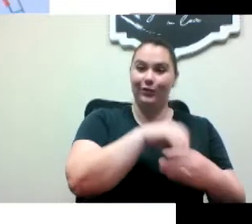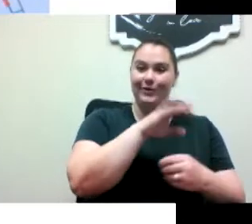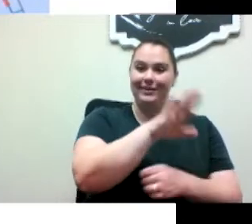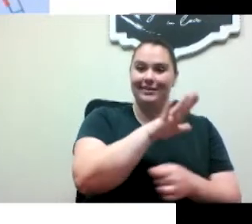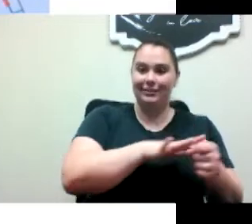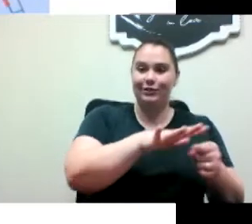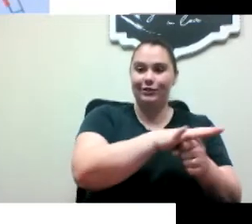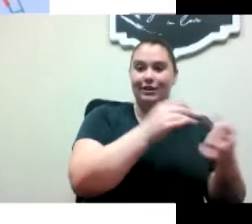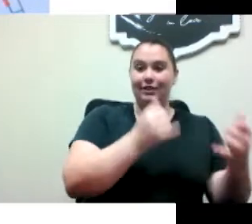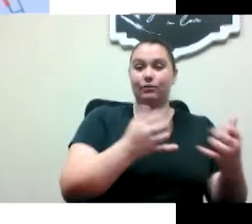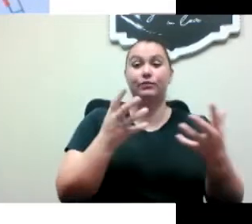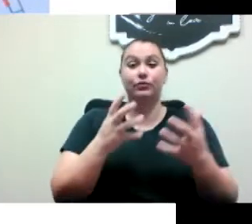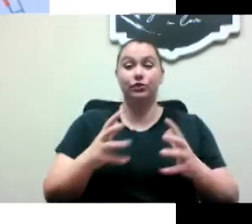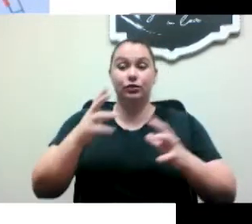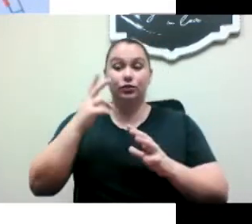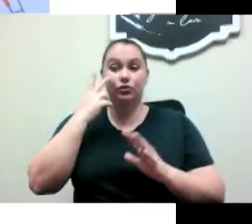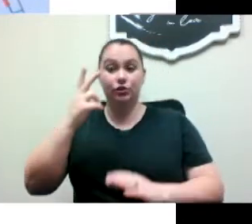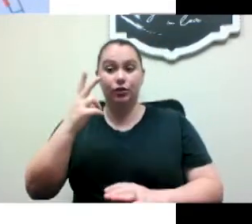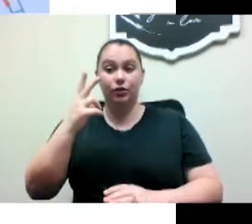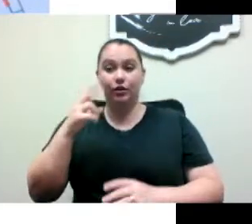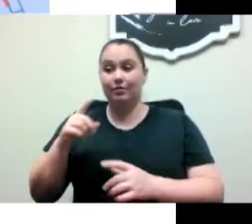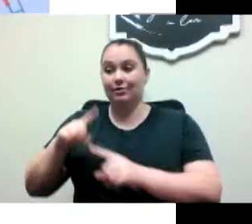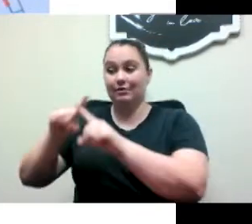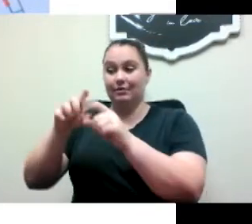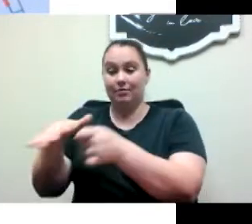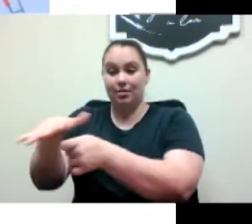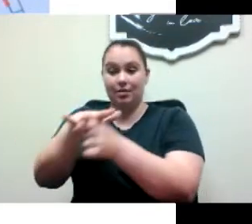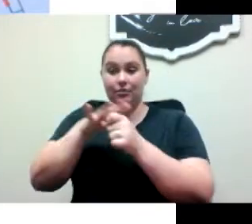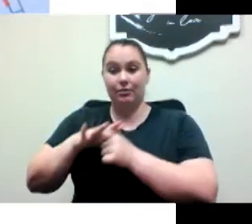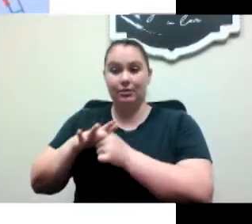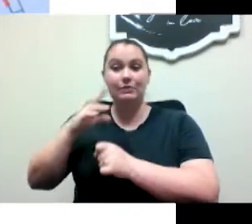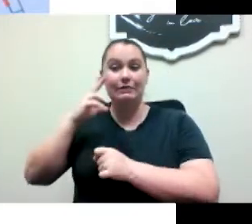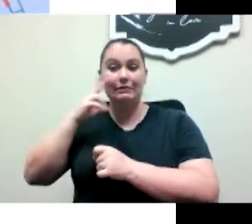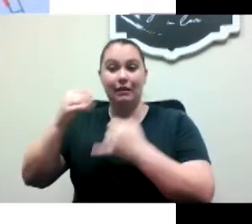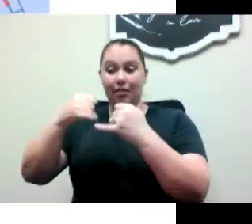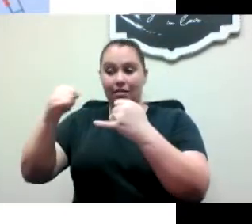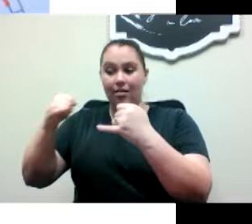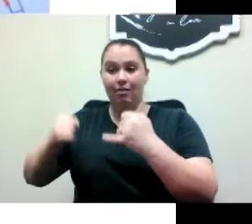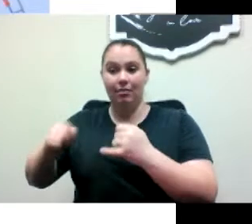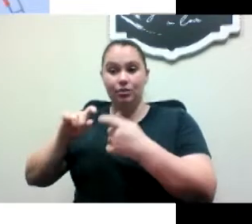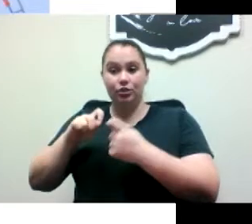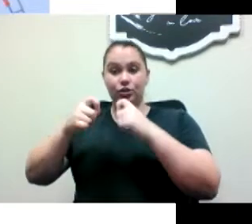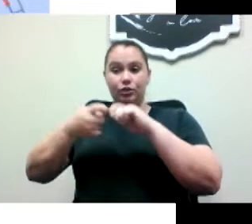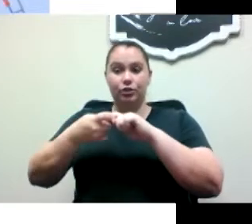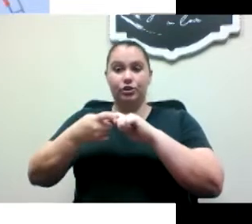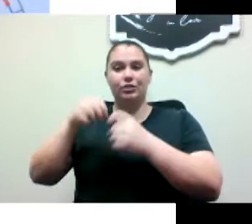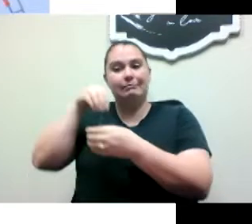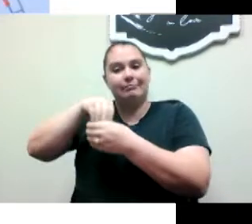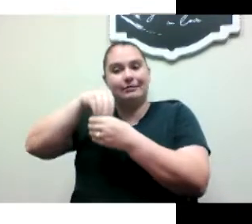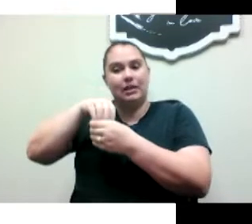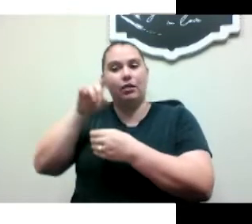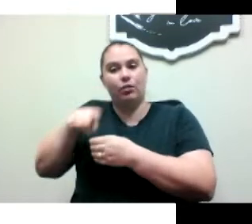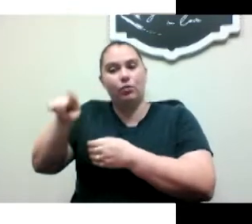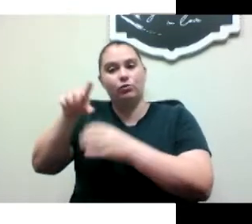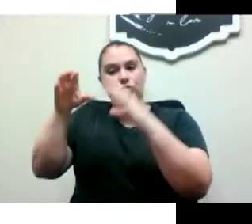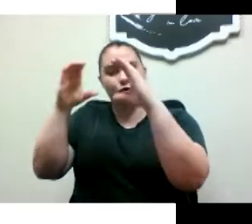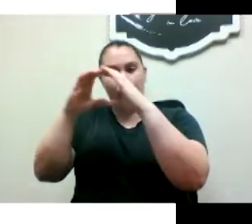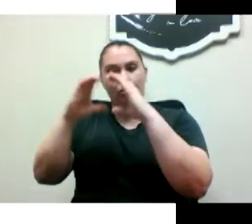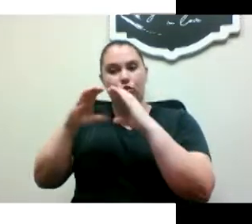detail, and the only places in the district lines that are changed are within those circles.